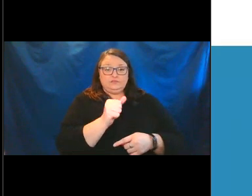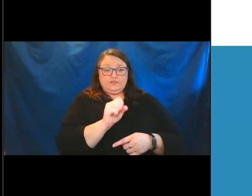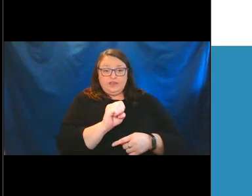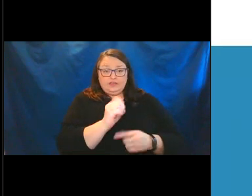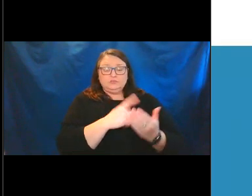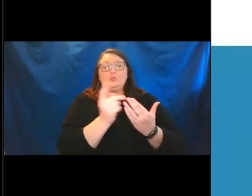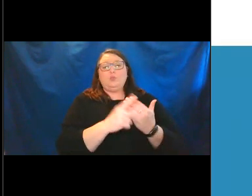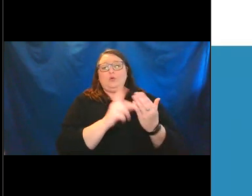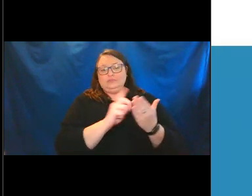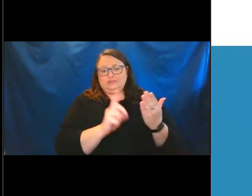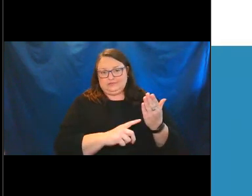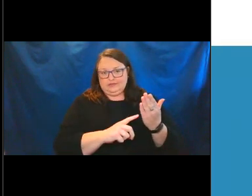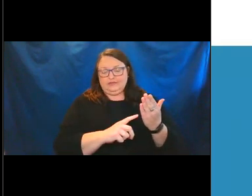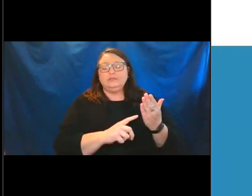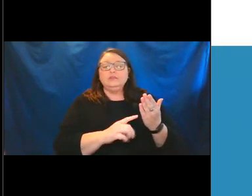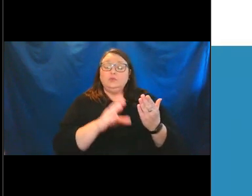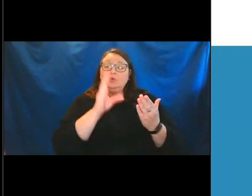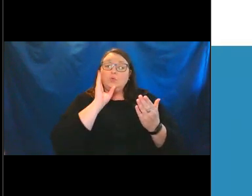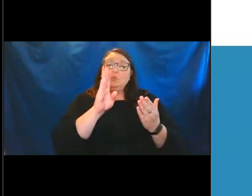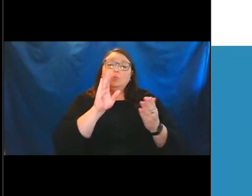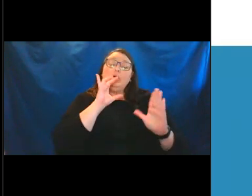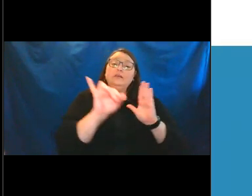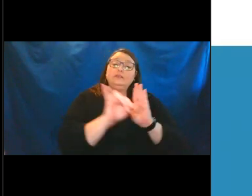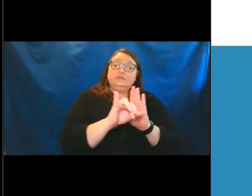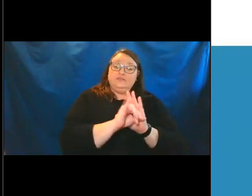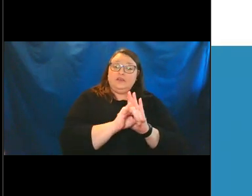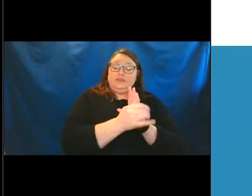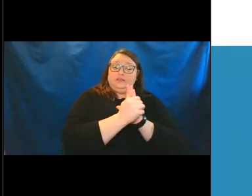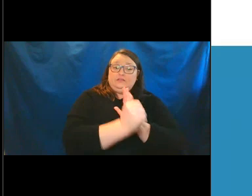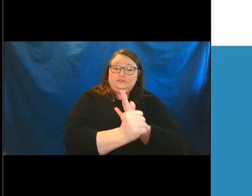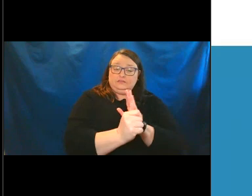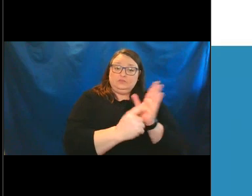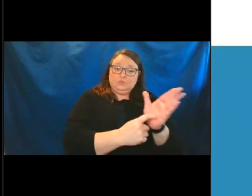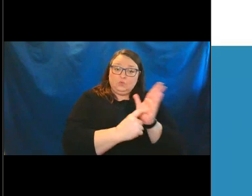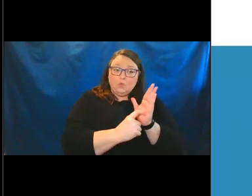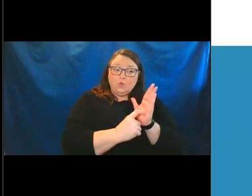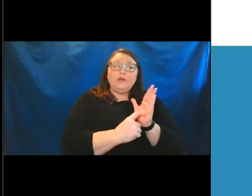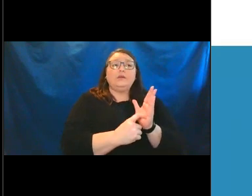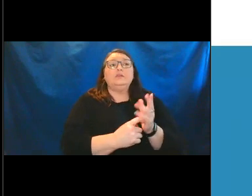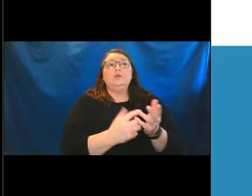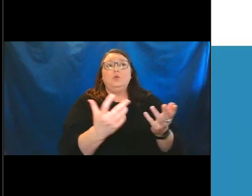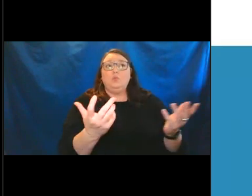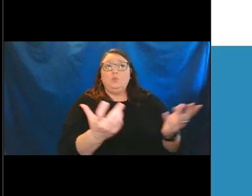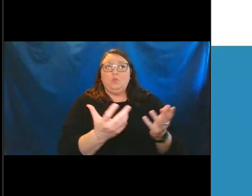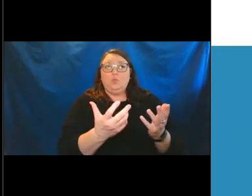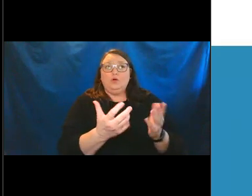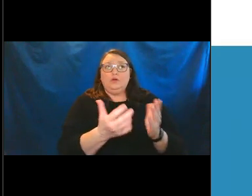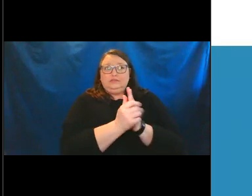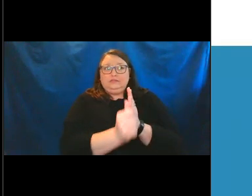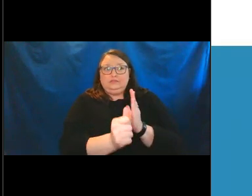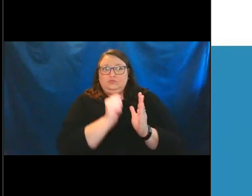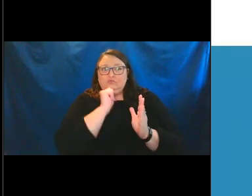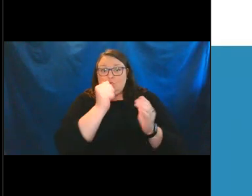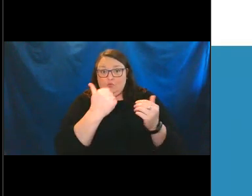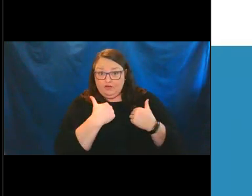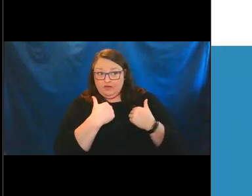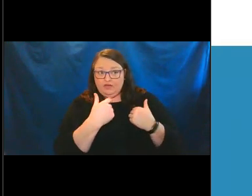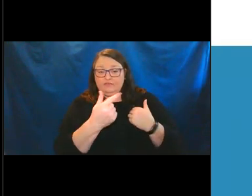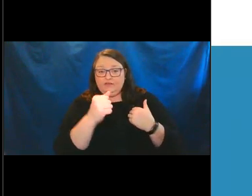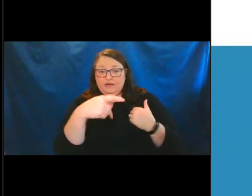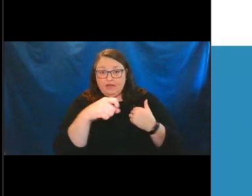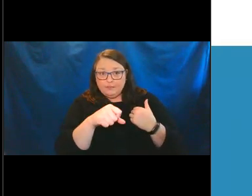design, where we are going to identify the skills needed in the gaps that exist to build a more climate